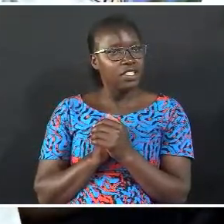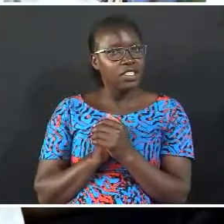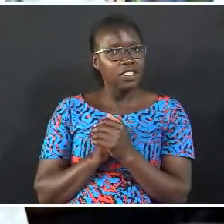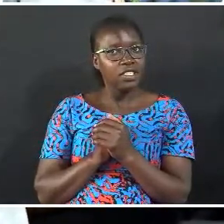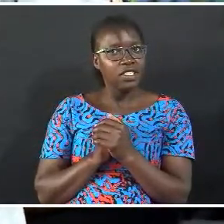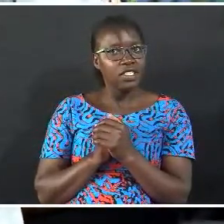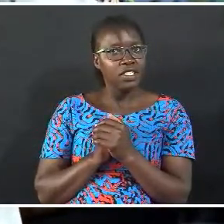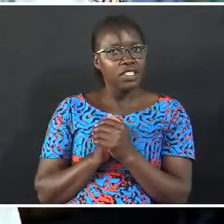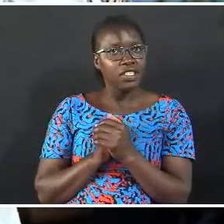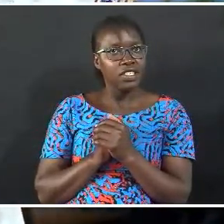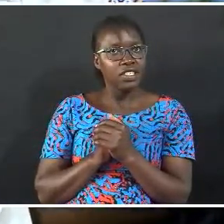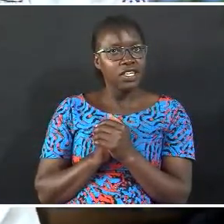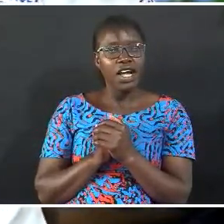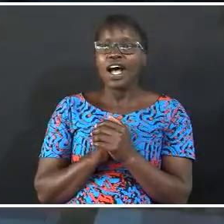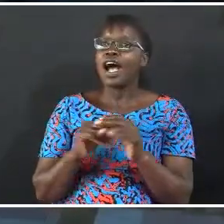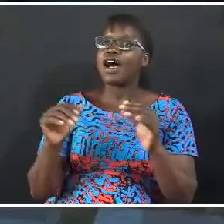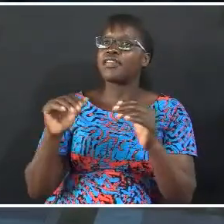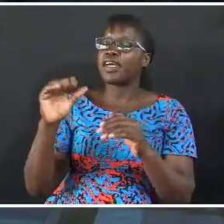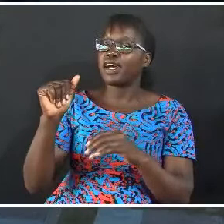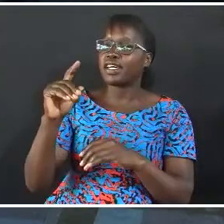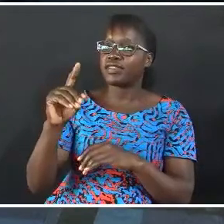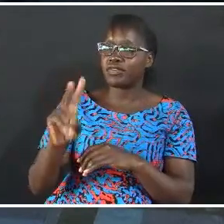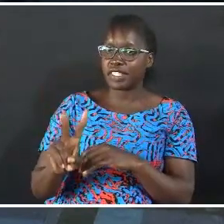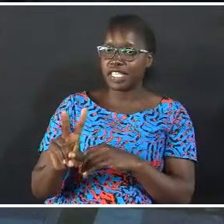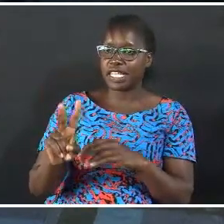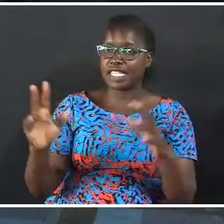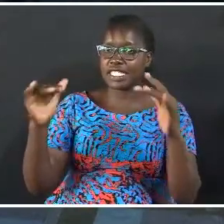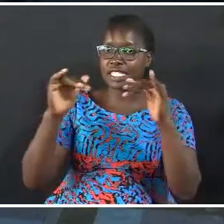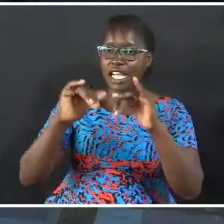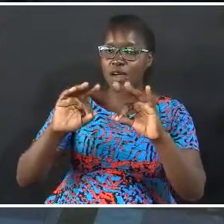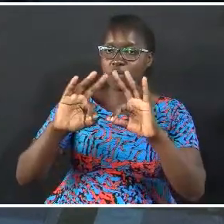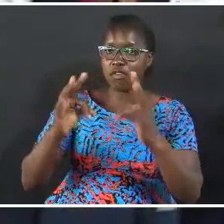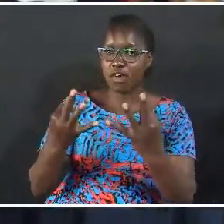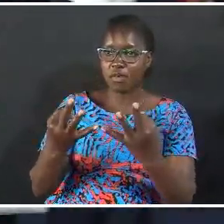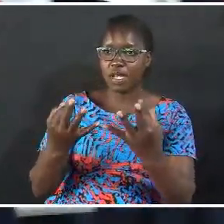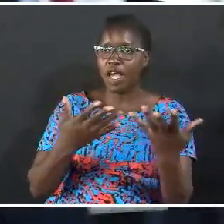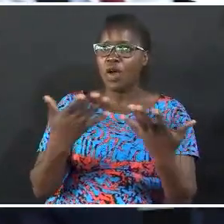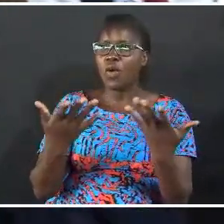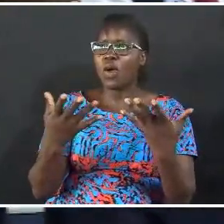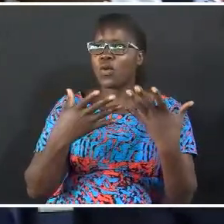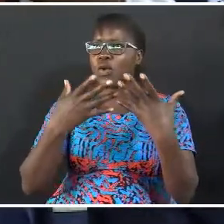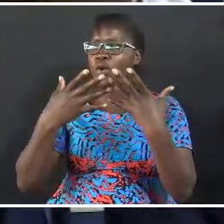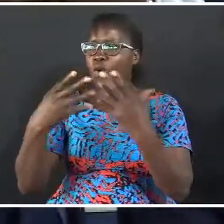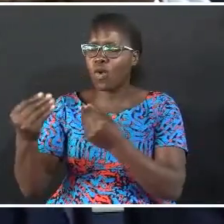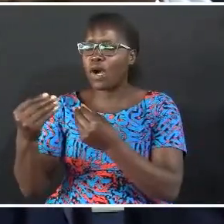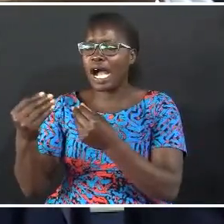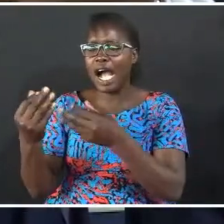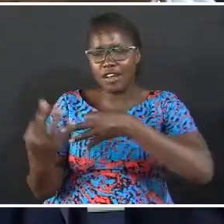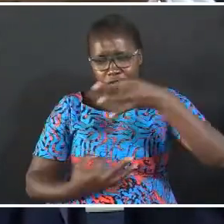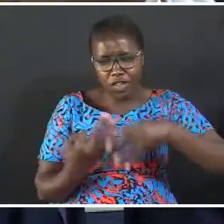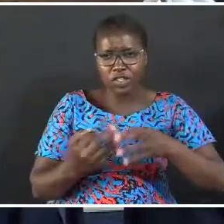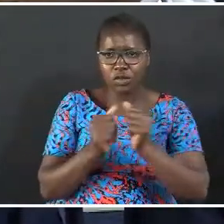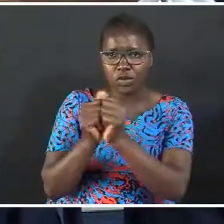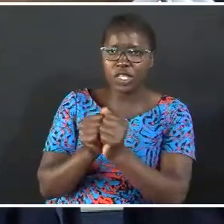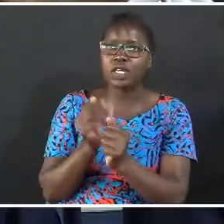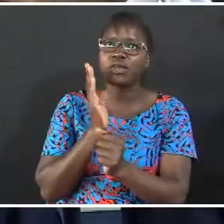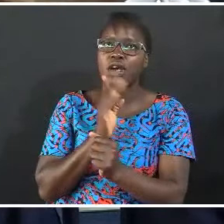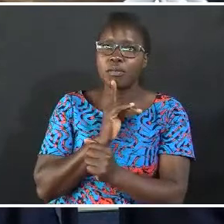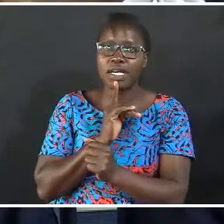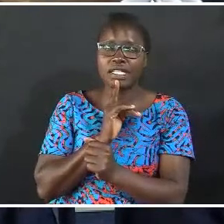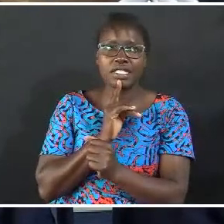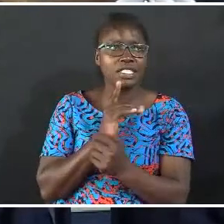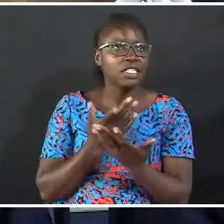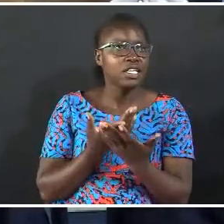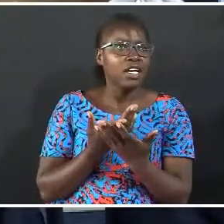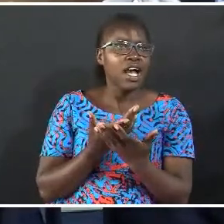Adventurous family camp. Adventurous family camp, where we always go and fellowship together with our parents. All